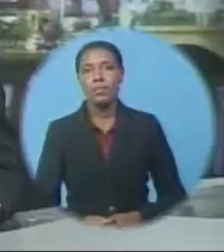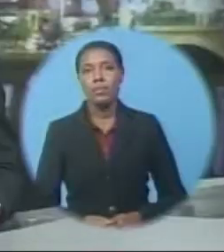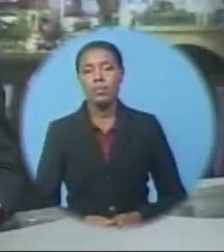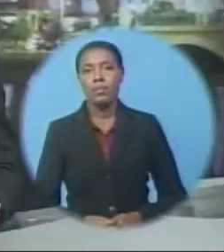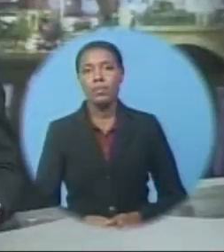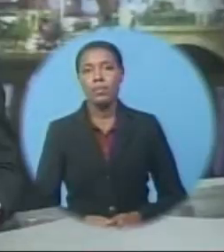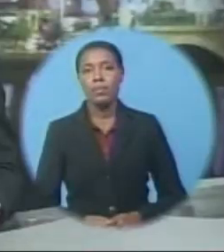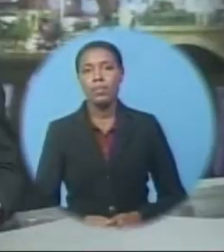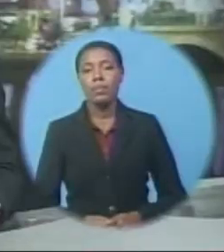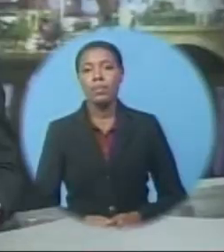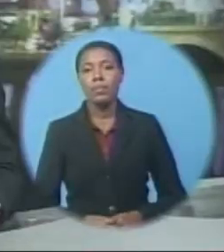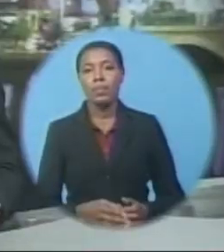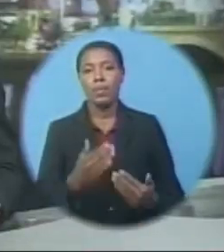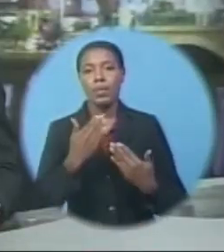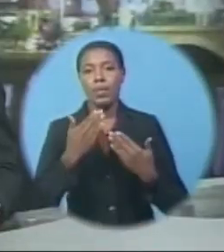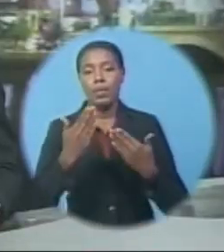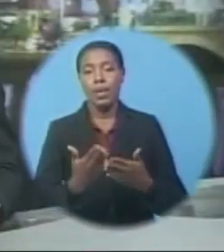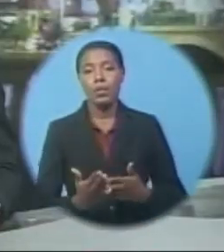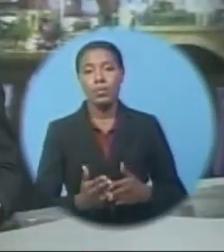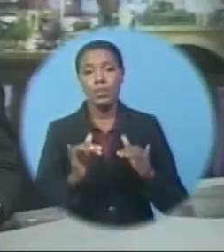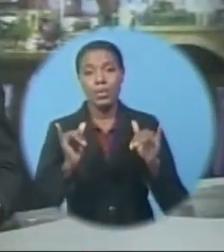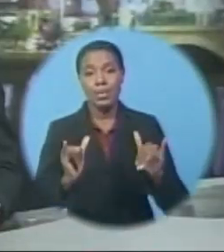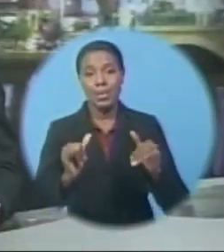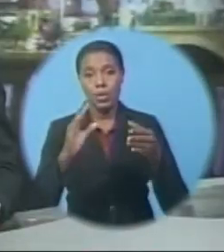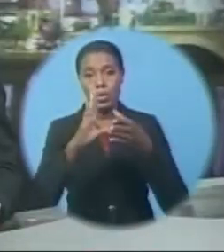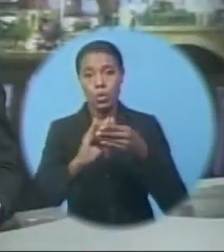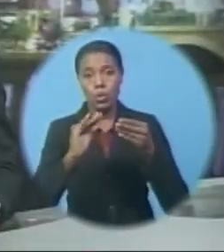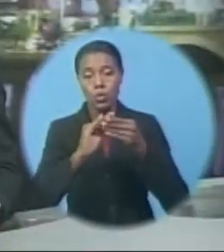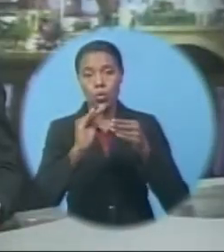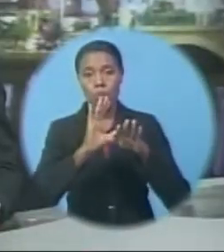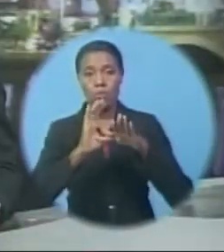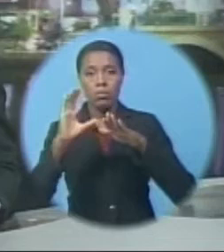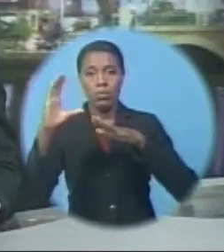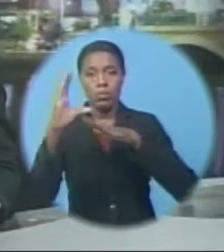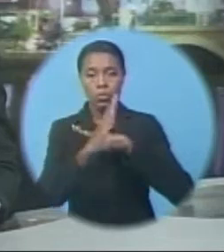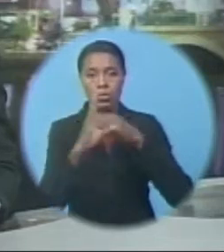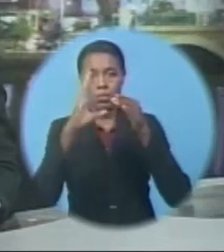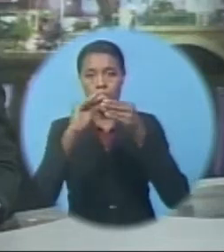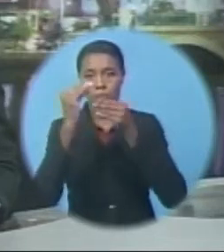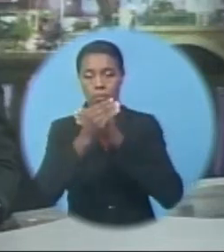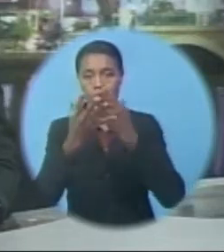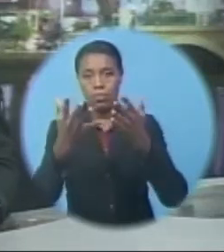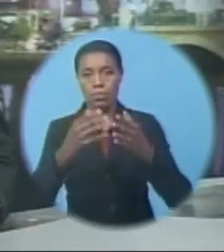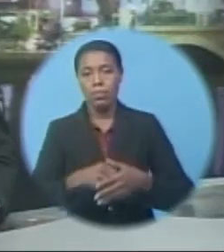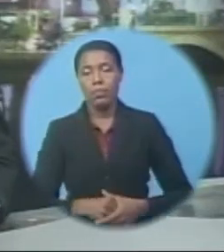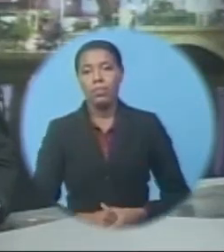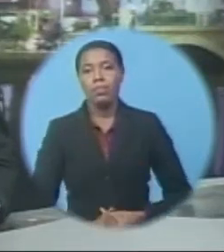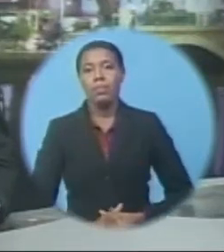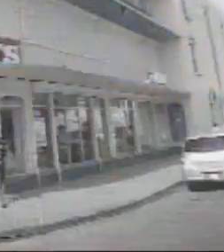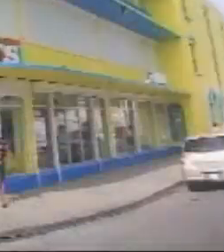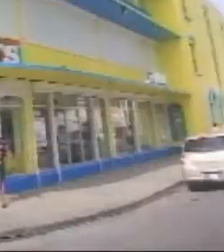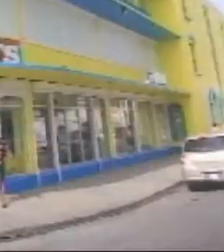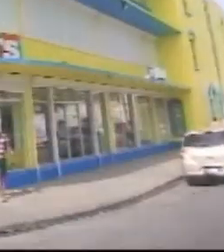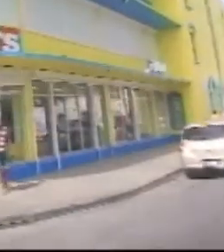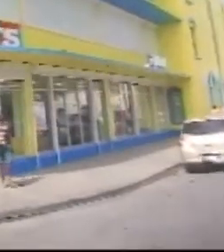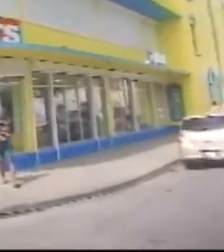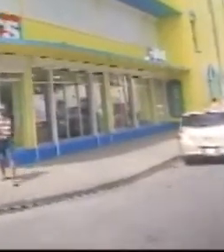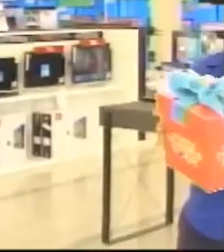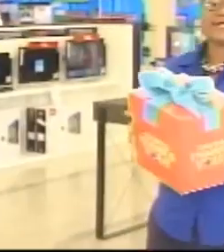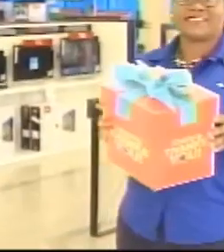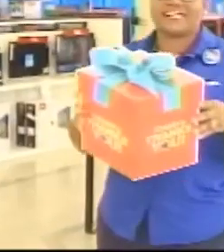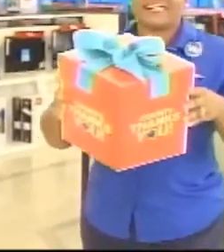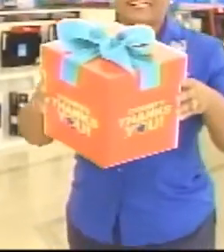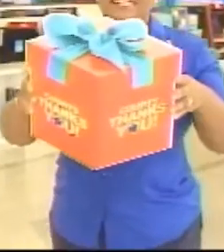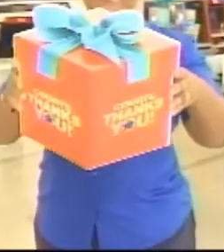News. Thanks, Sharika. Well, still to come, a look at some of the stories making headlines across the region. This